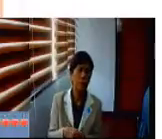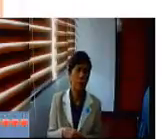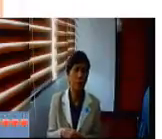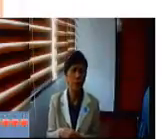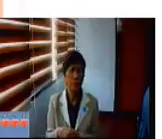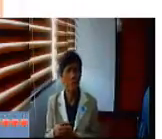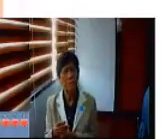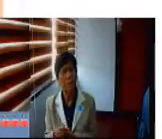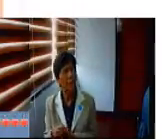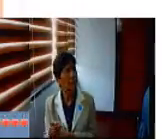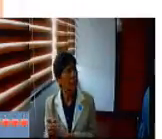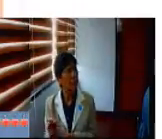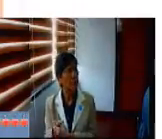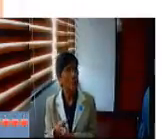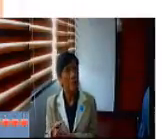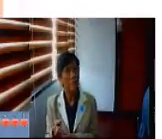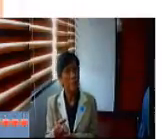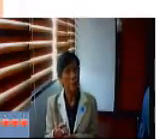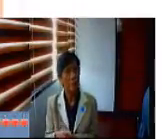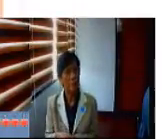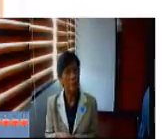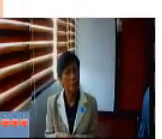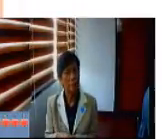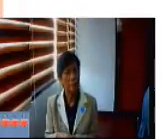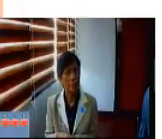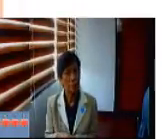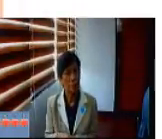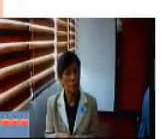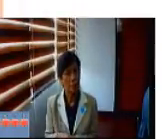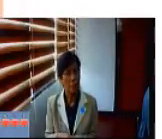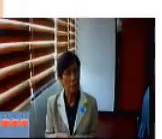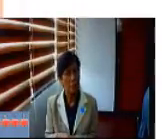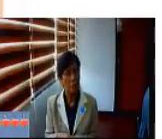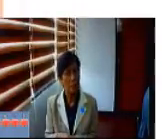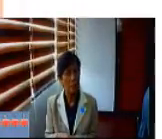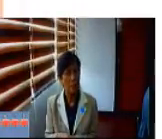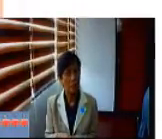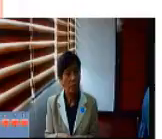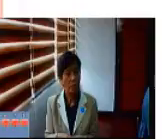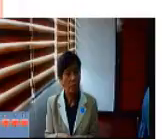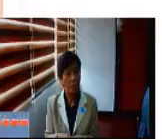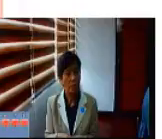in a fisheries research. It's an international peer-reviewed journal.